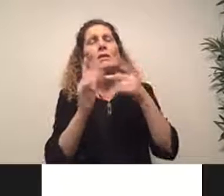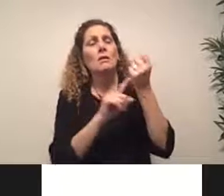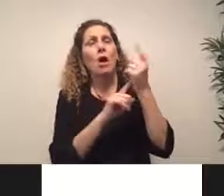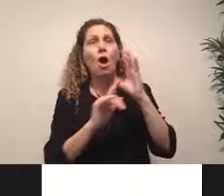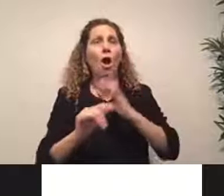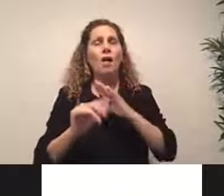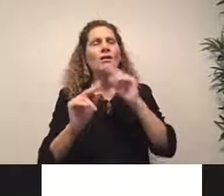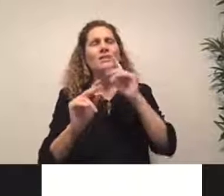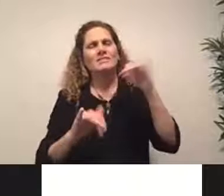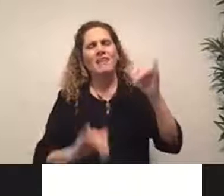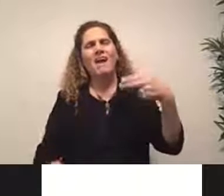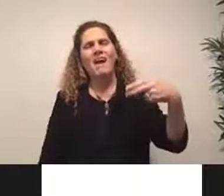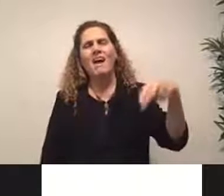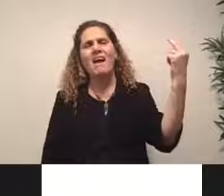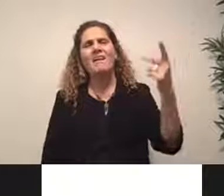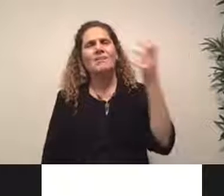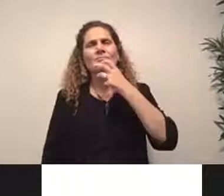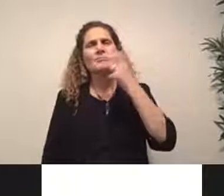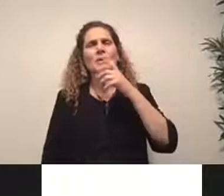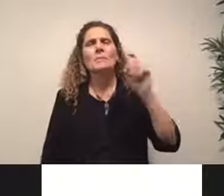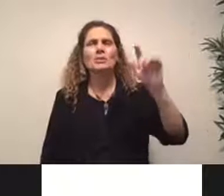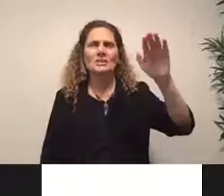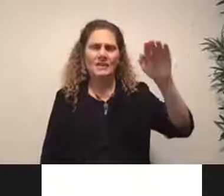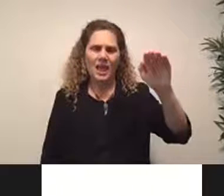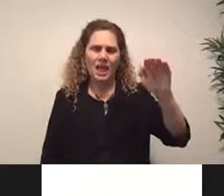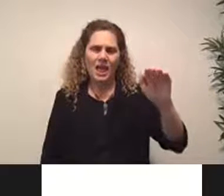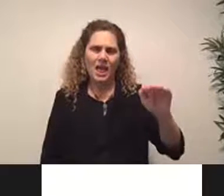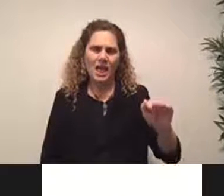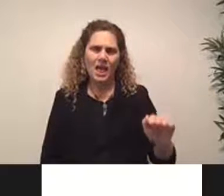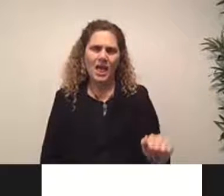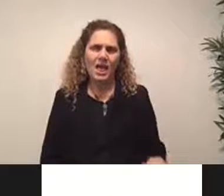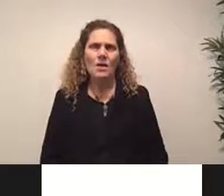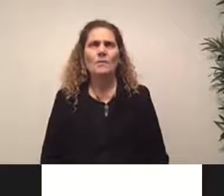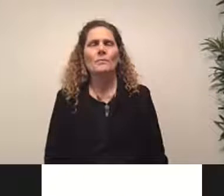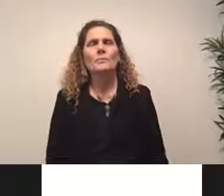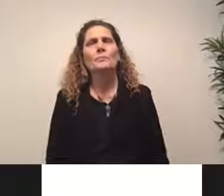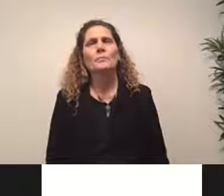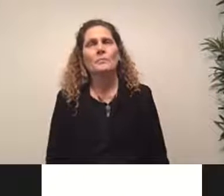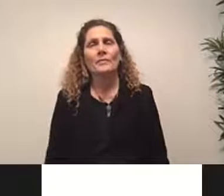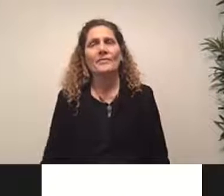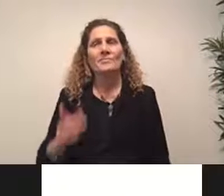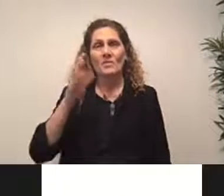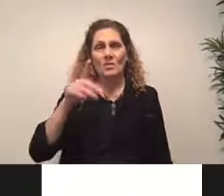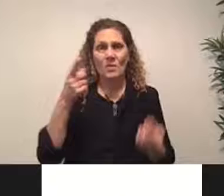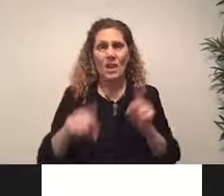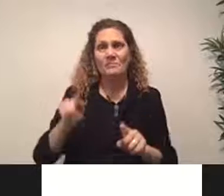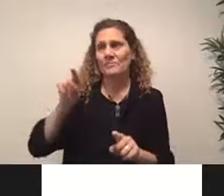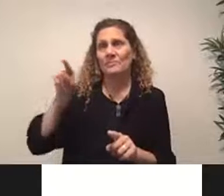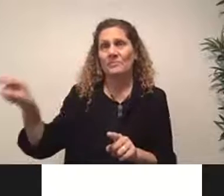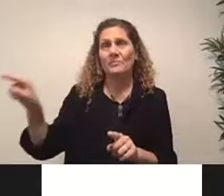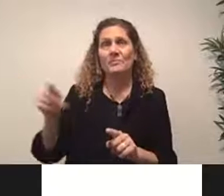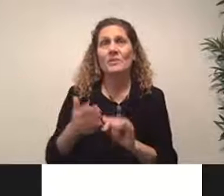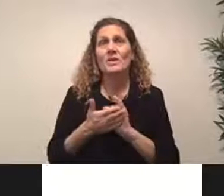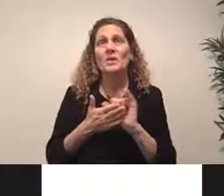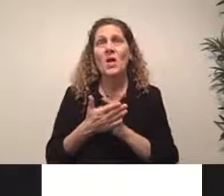continue to drive this rate down. If you look at places like New York, they're looking at rates that are their triggers at 1% and 3%